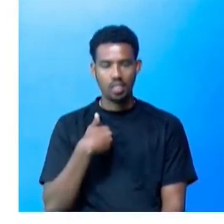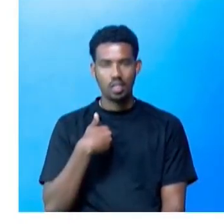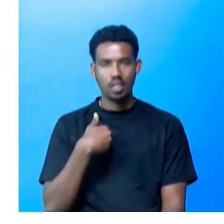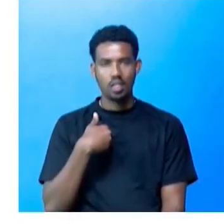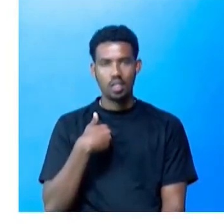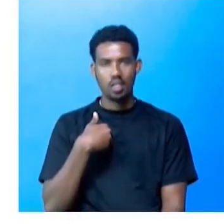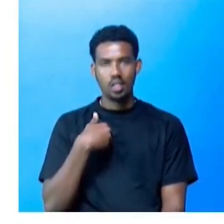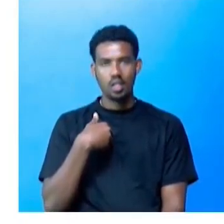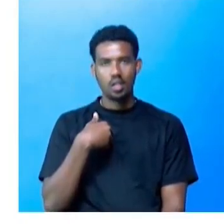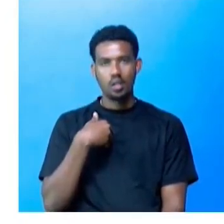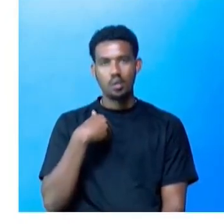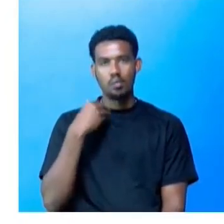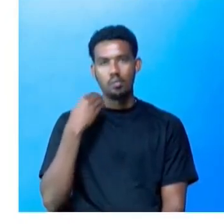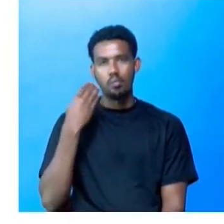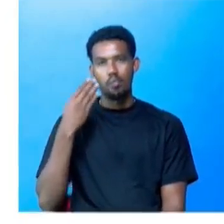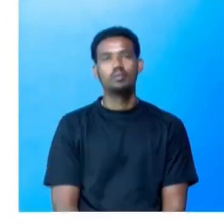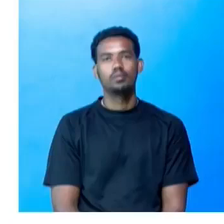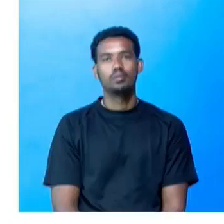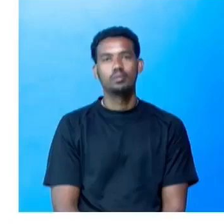blue